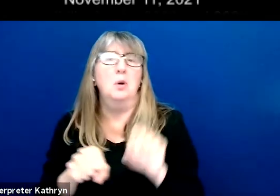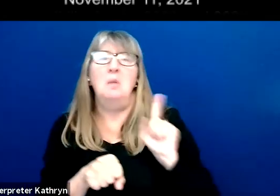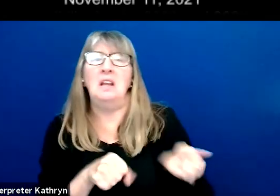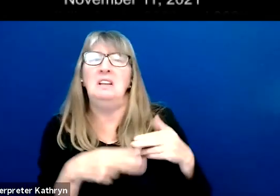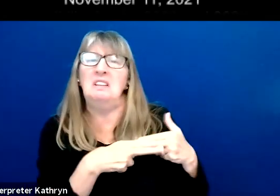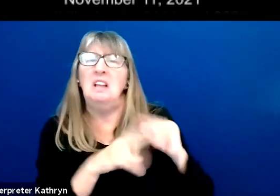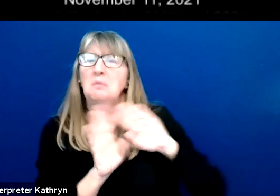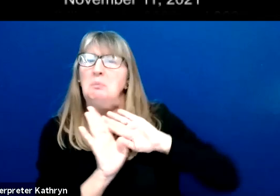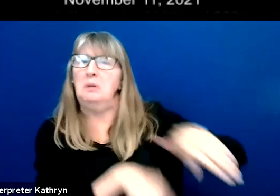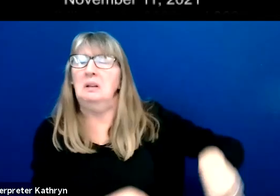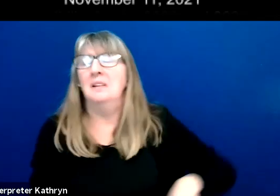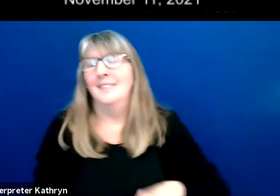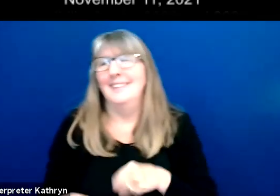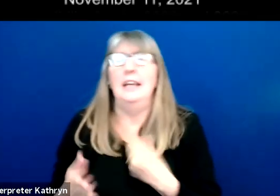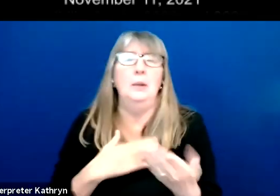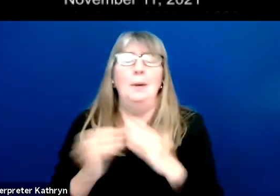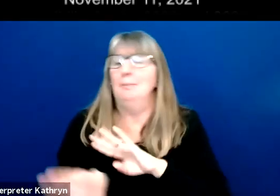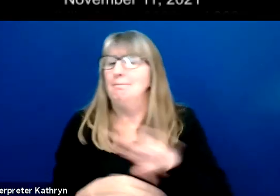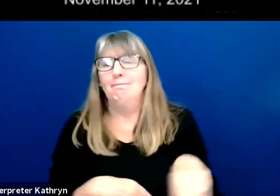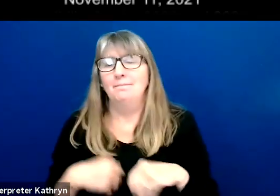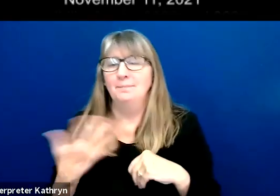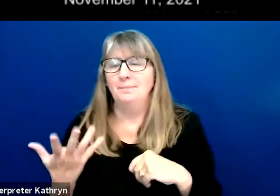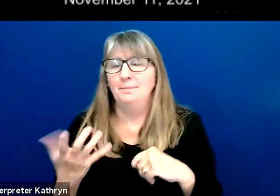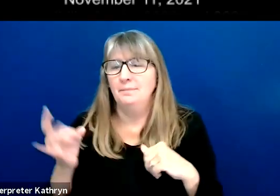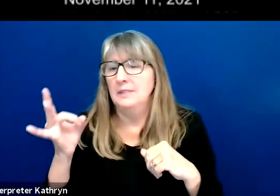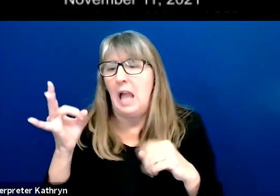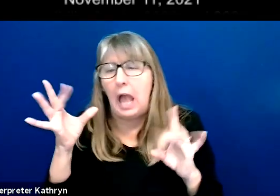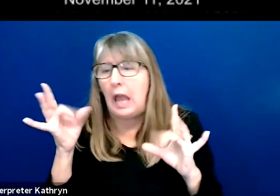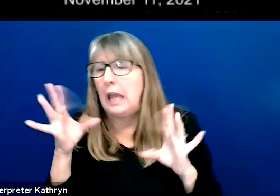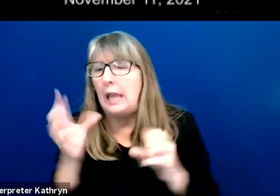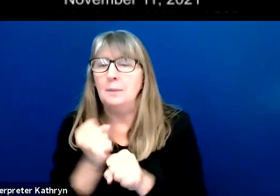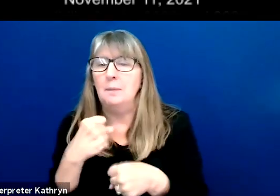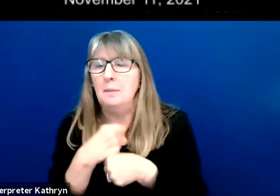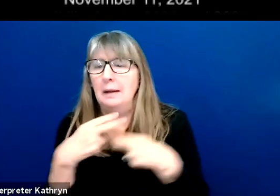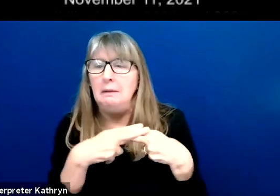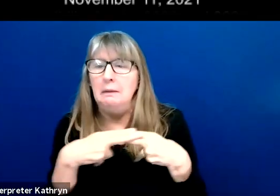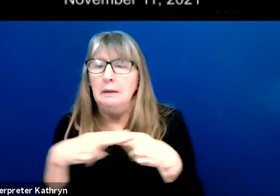to do any slides. So besides, I hate doing slides.